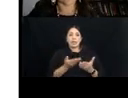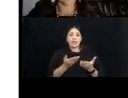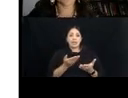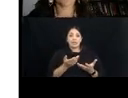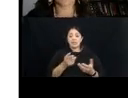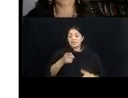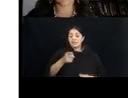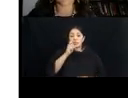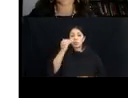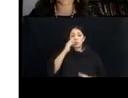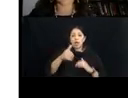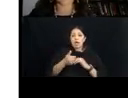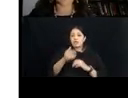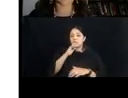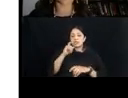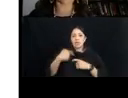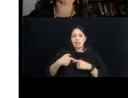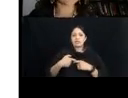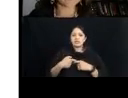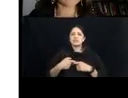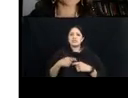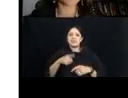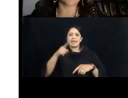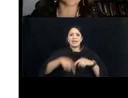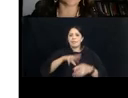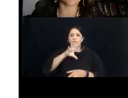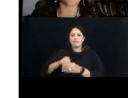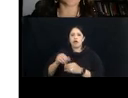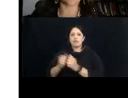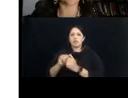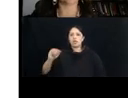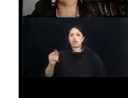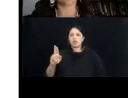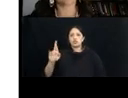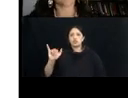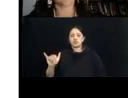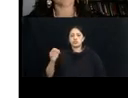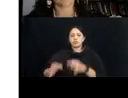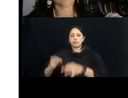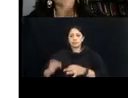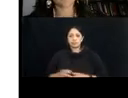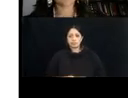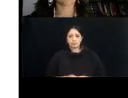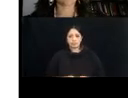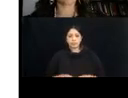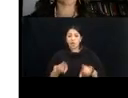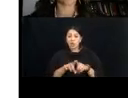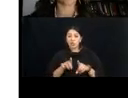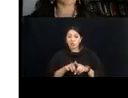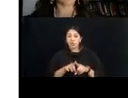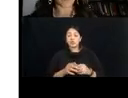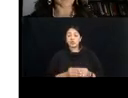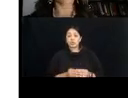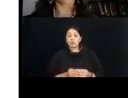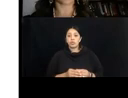another issue that is, it's a misconception, and that is that students